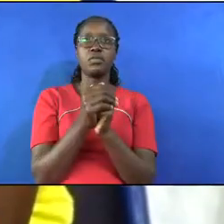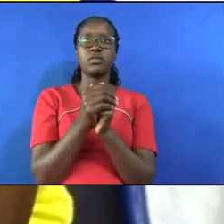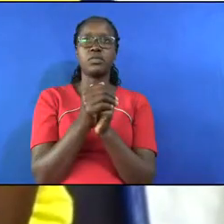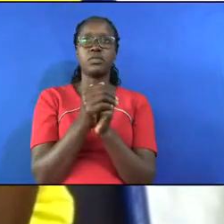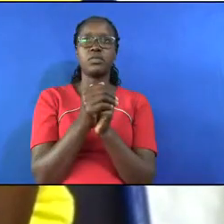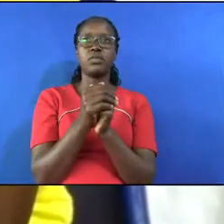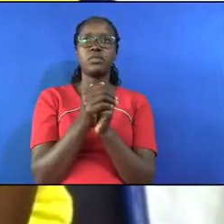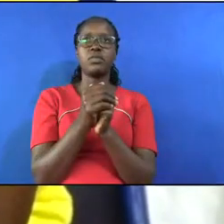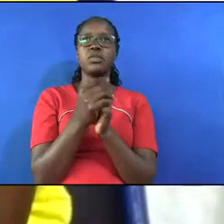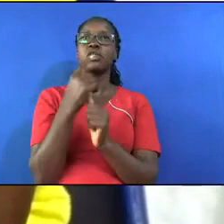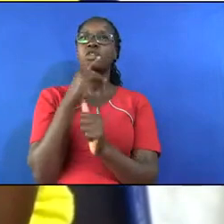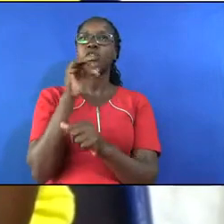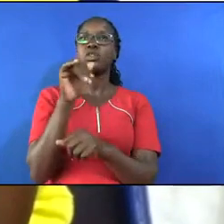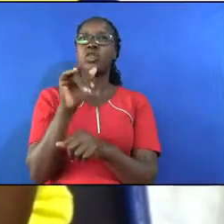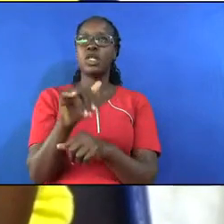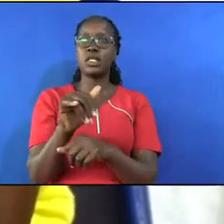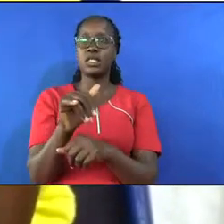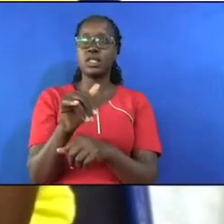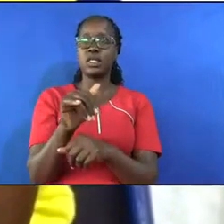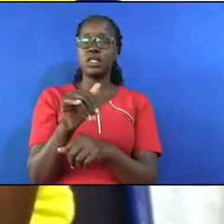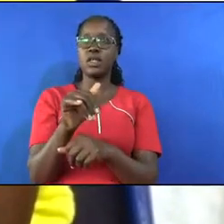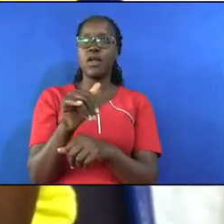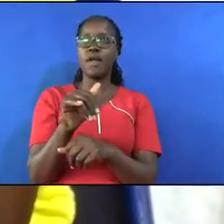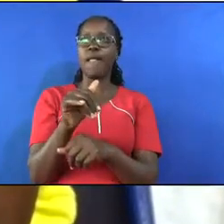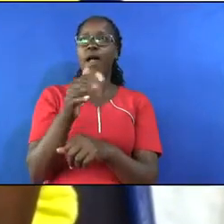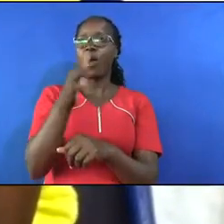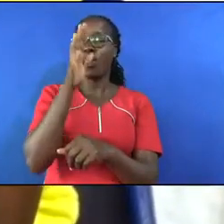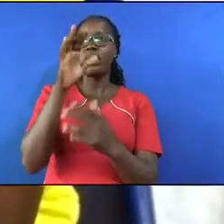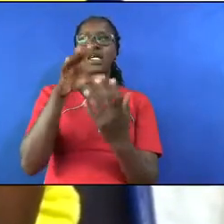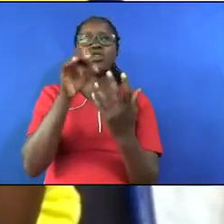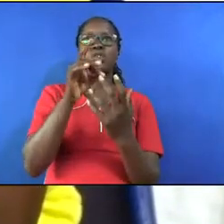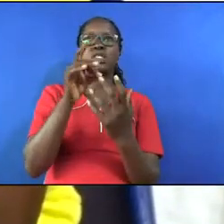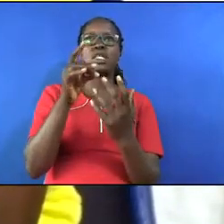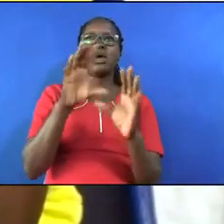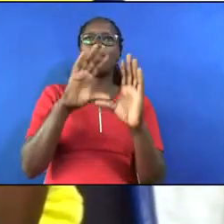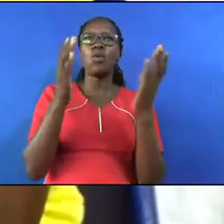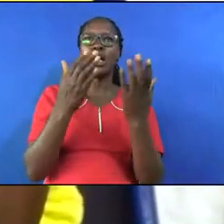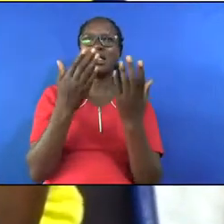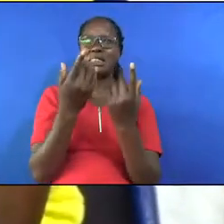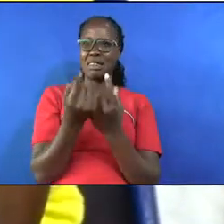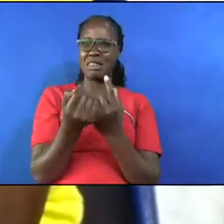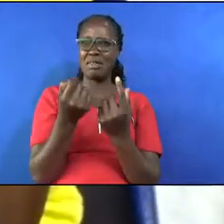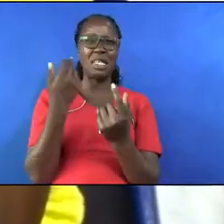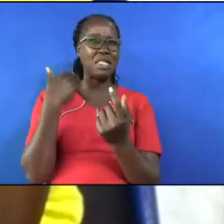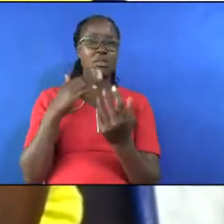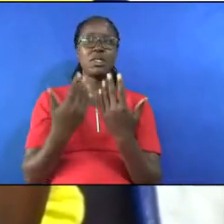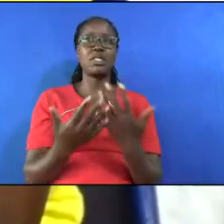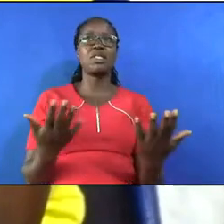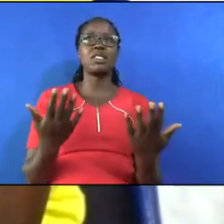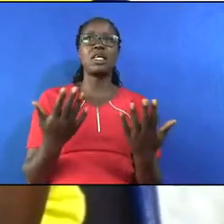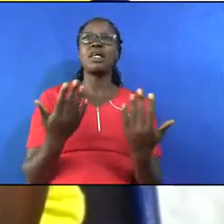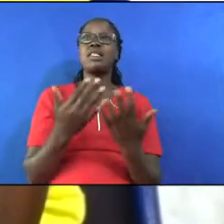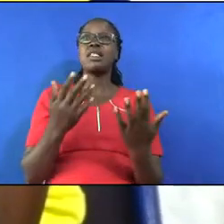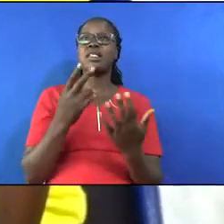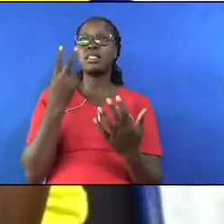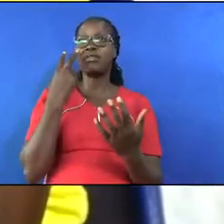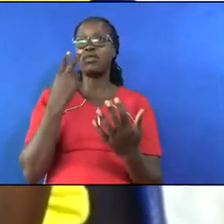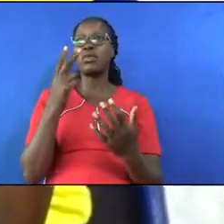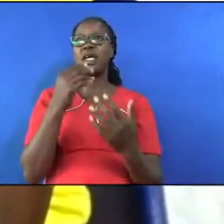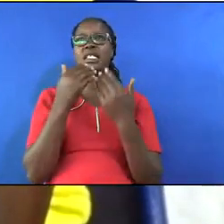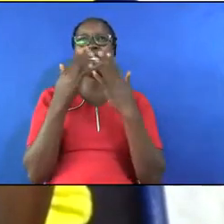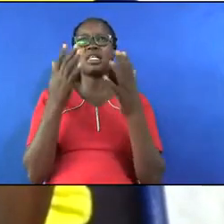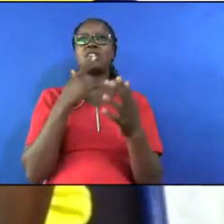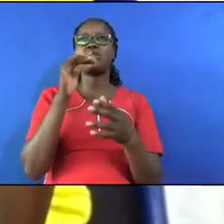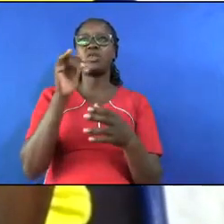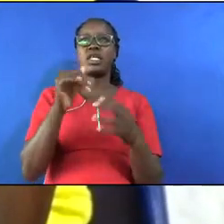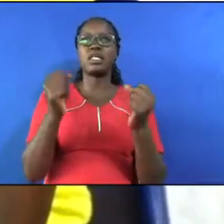229. So that no one may boast before him. Mm-hmm. It is because of him that you are